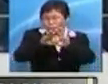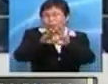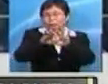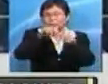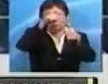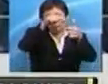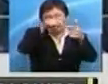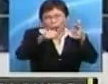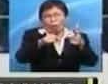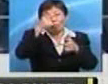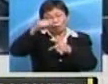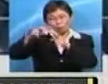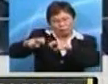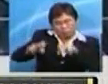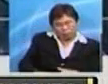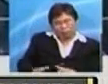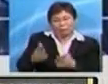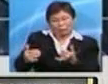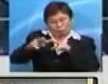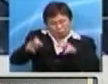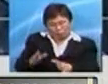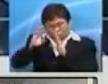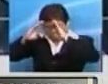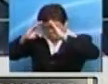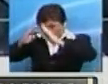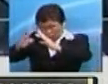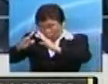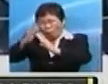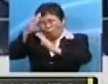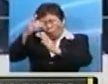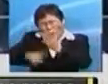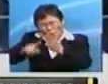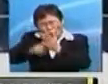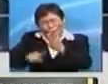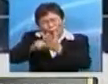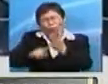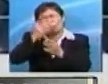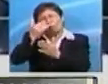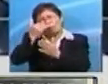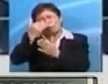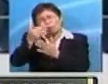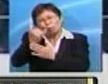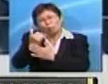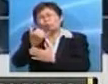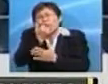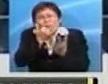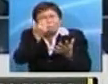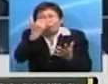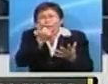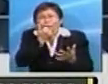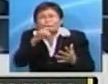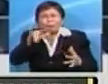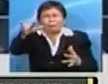That is something that the investigators will look hard into it. Will see what actually was wrong with the aircraft.